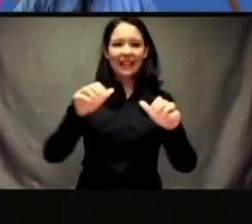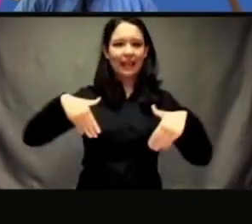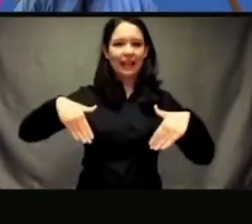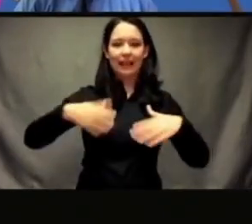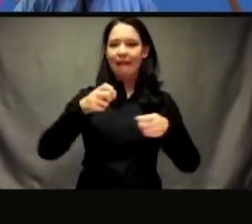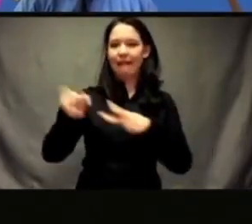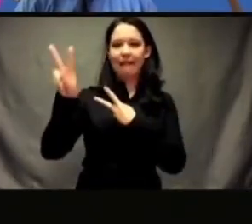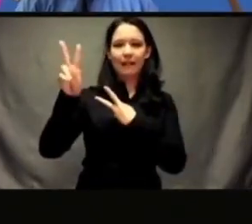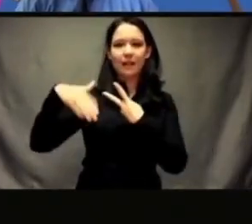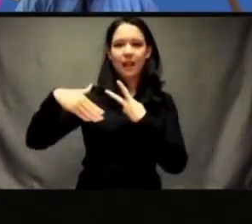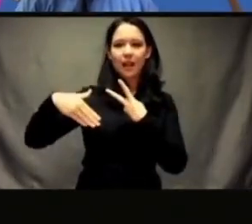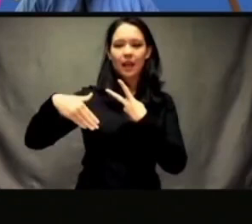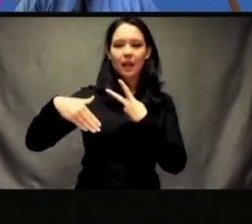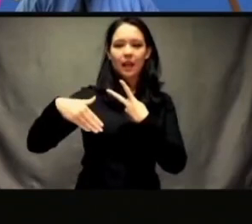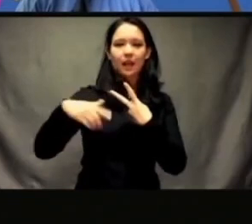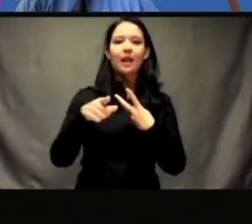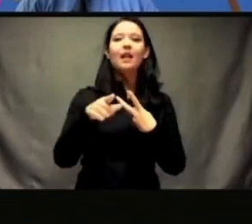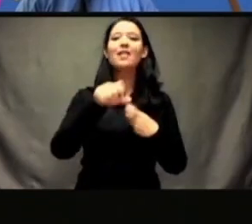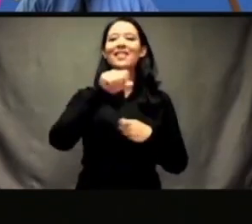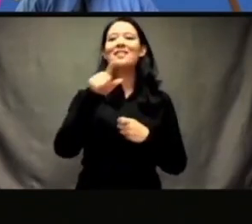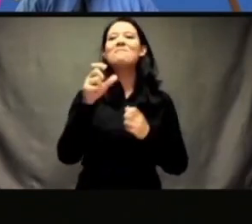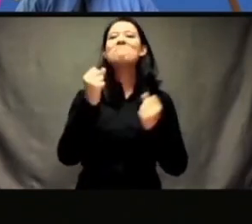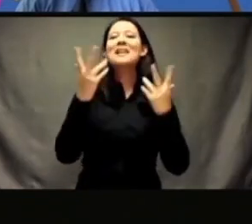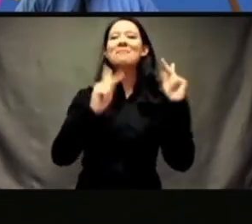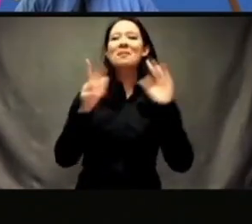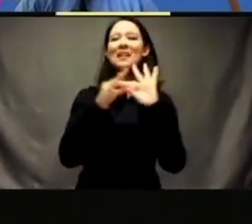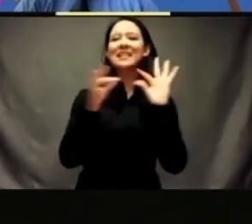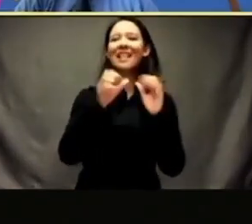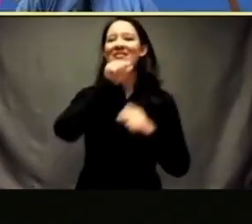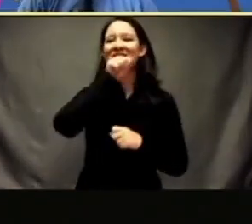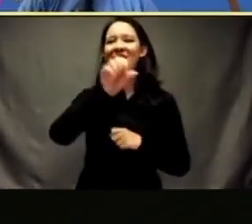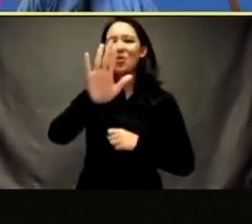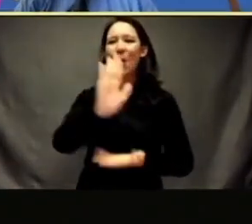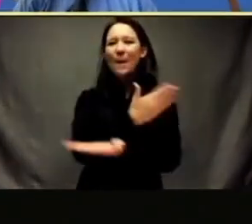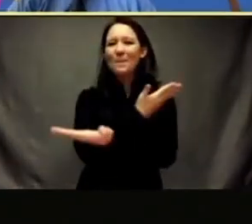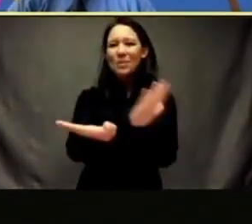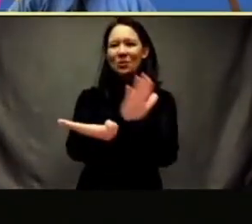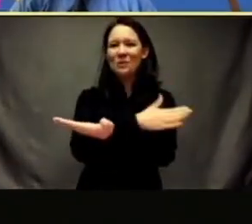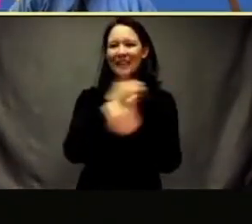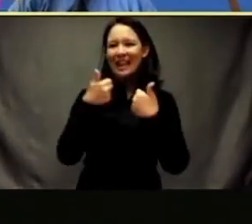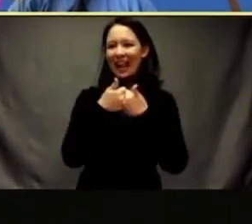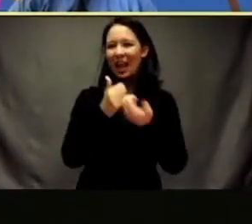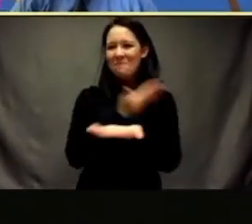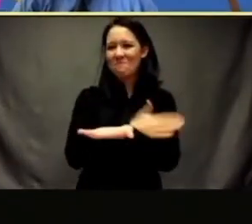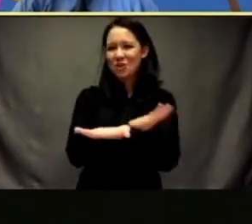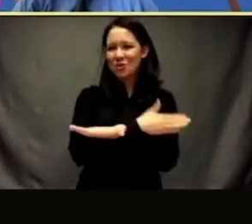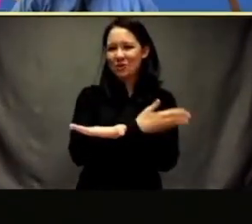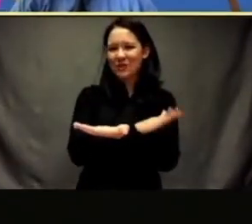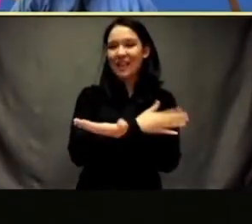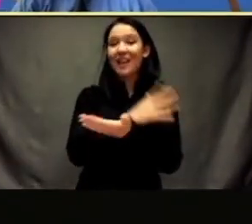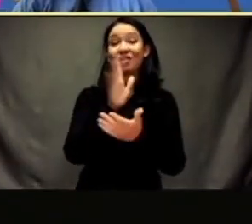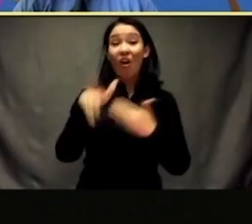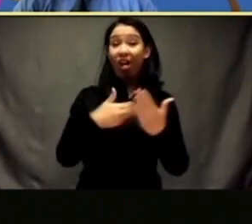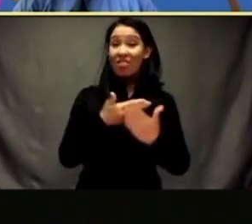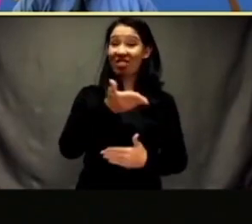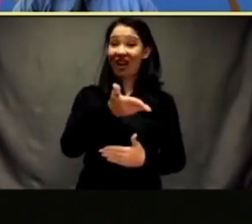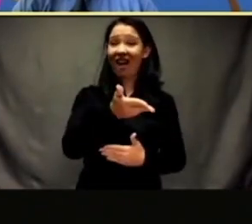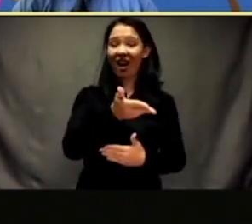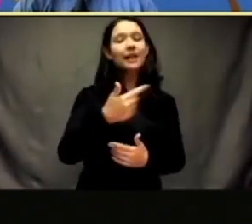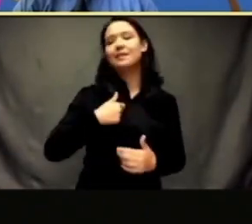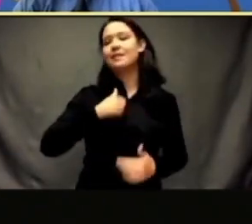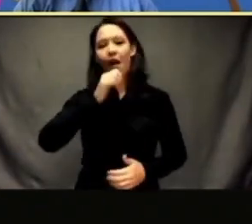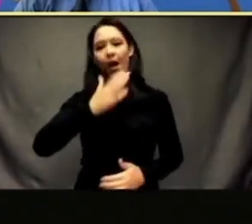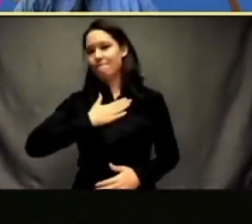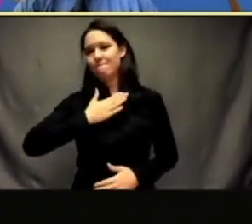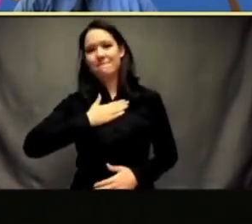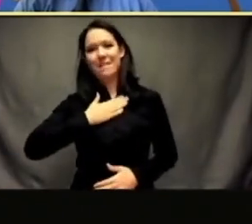people are saying that they love the music of your game. Oh, it's on there, so you can pull it out from the, and it's actually not mine. It's actually I